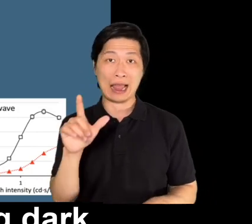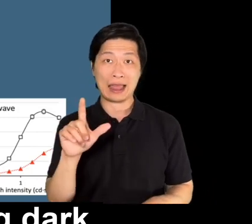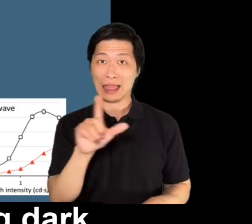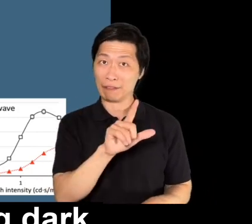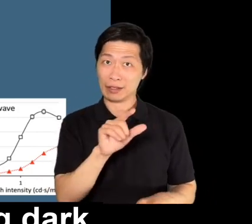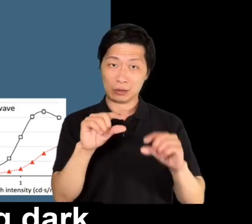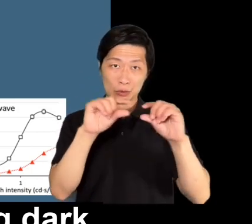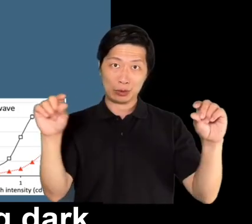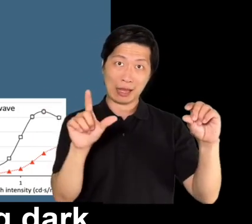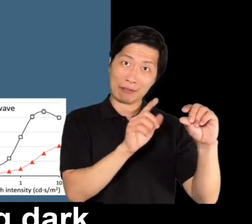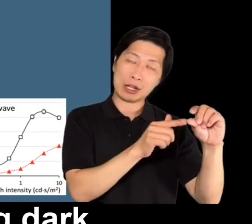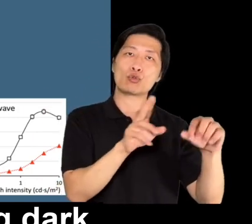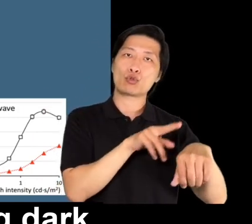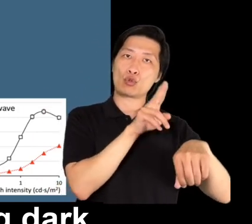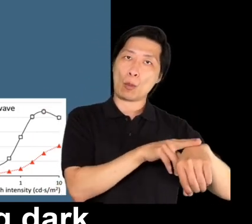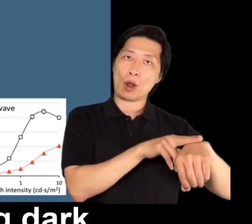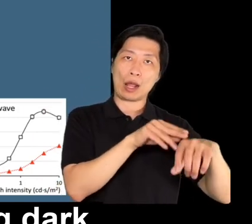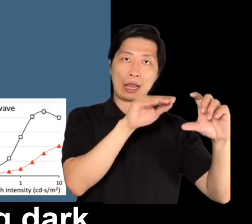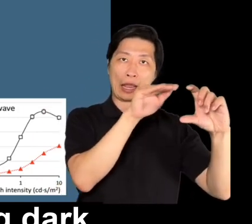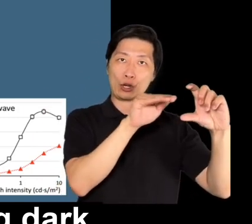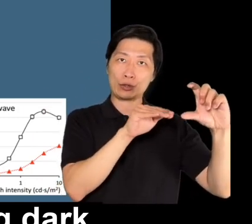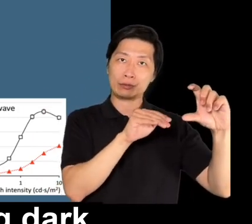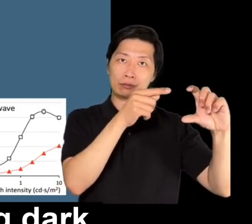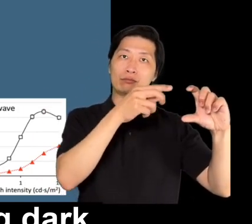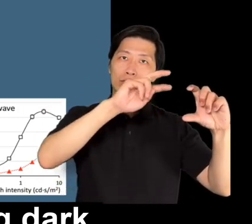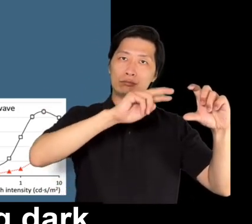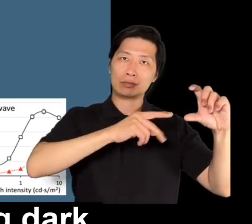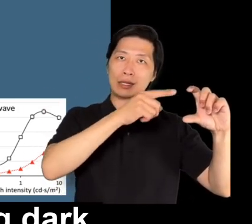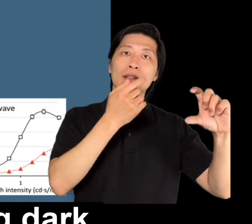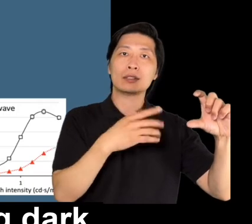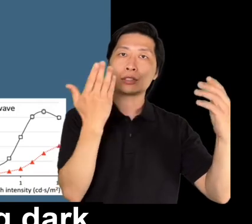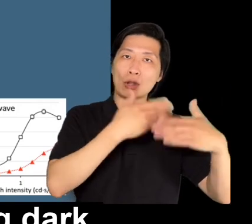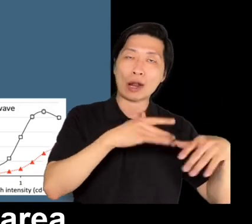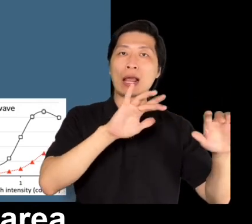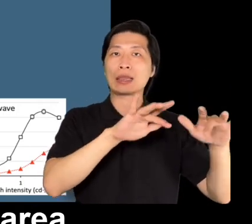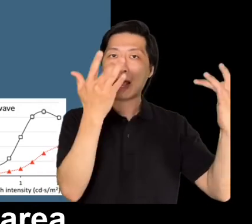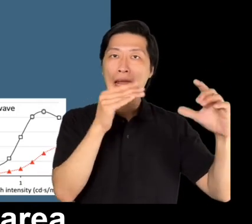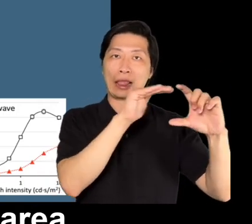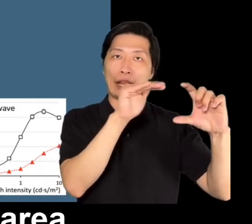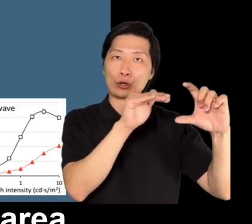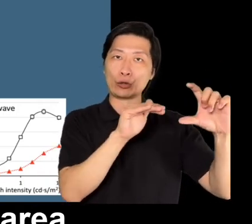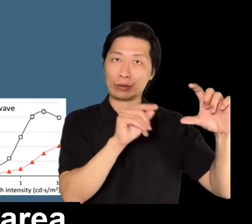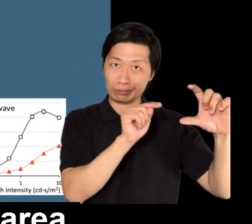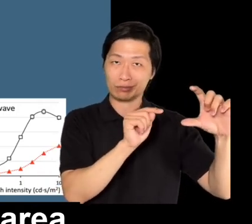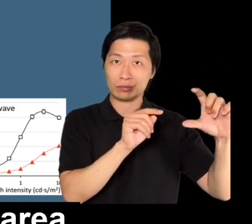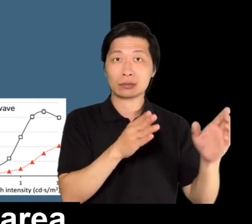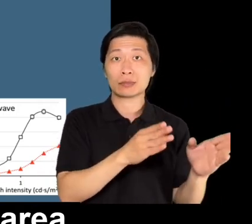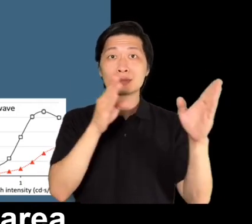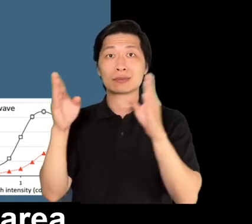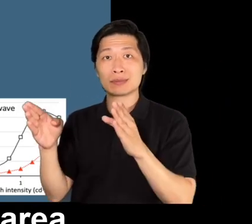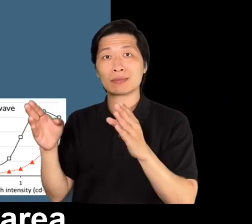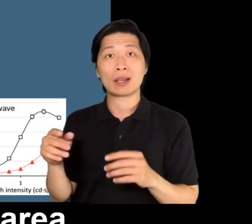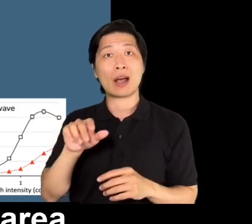layers, whereas this area in the red rectangle shows a lot of disruption